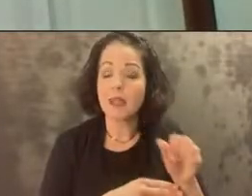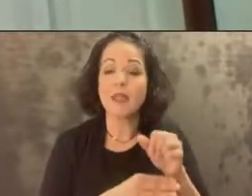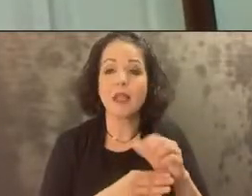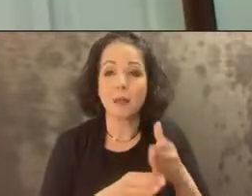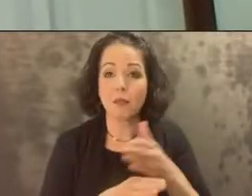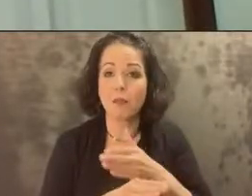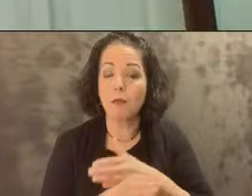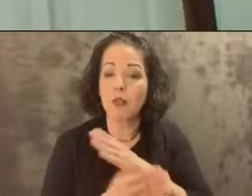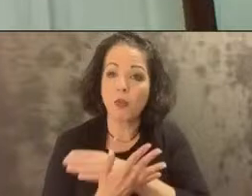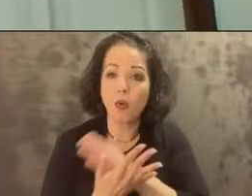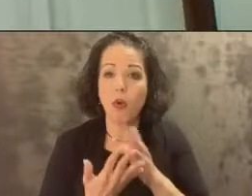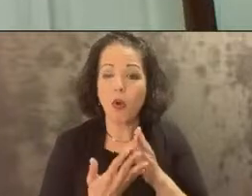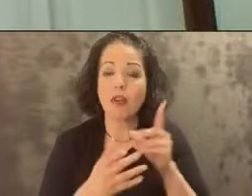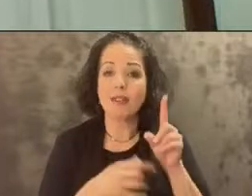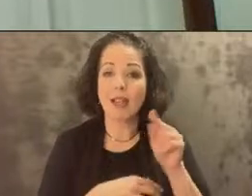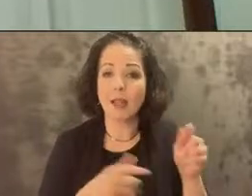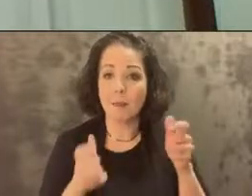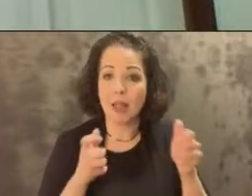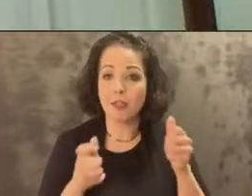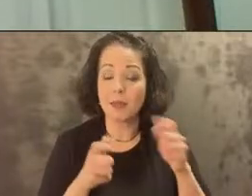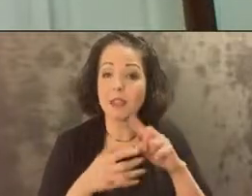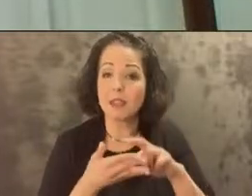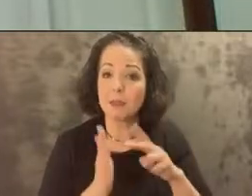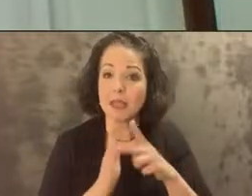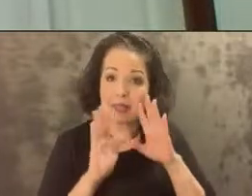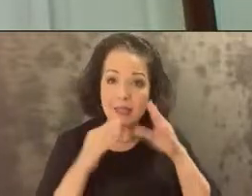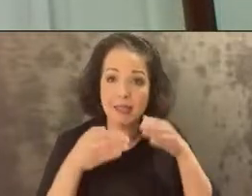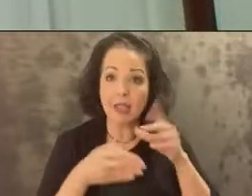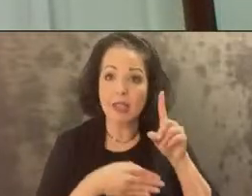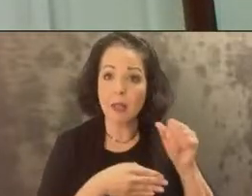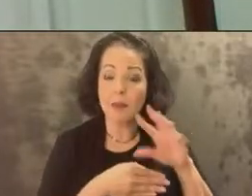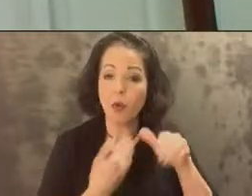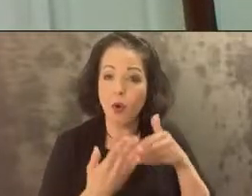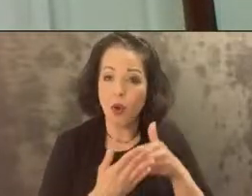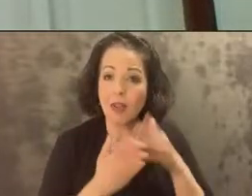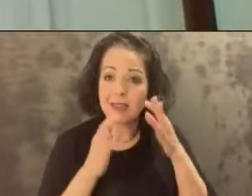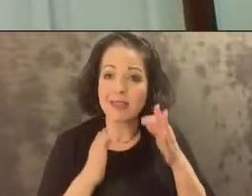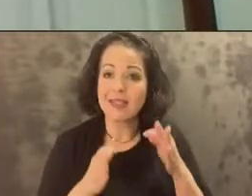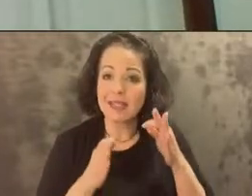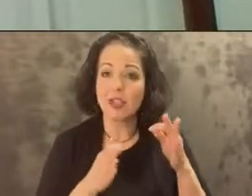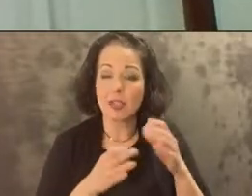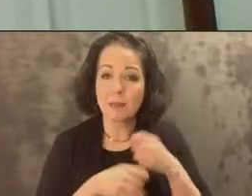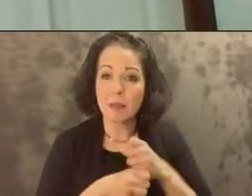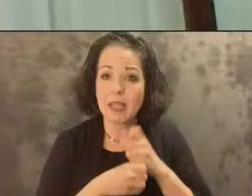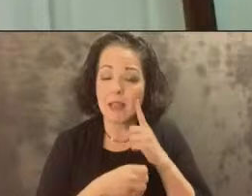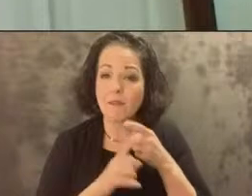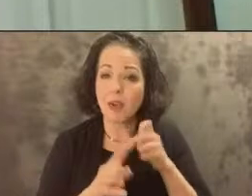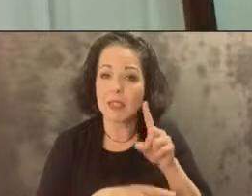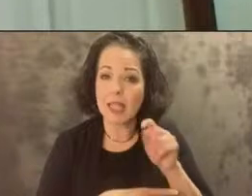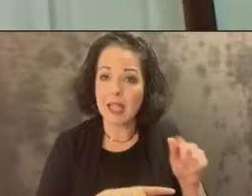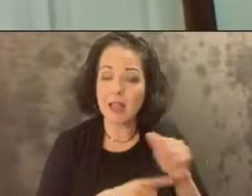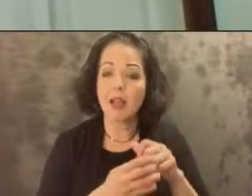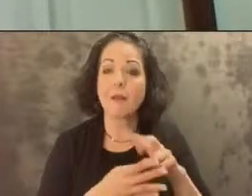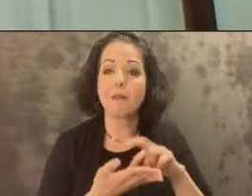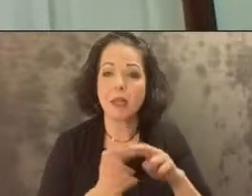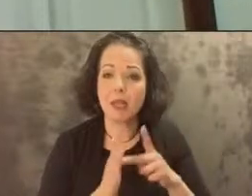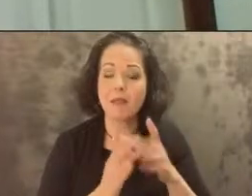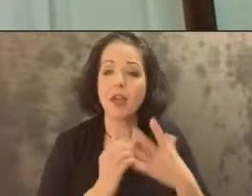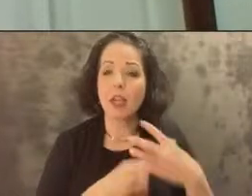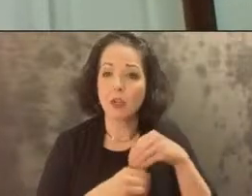of data management, and this means centering disability in all data decision-making processes via the meaningful inclusion of disabled